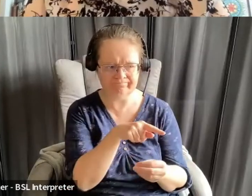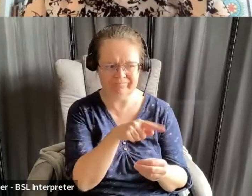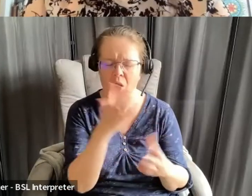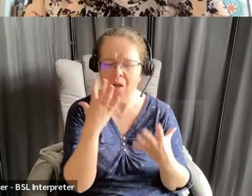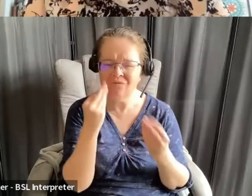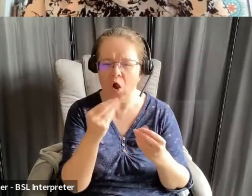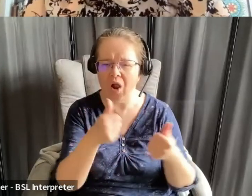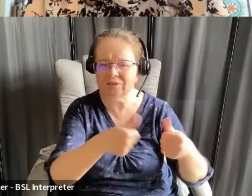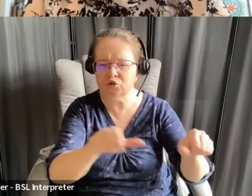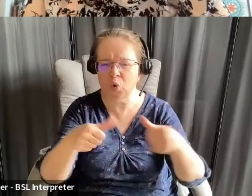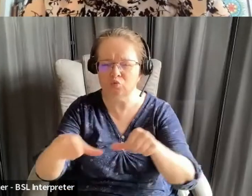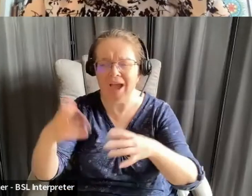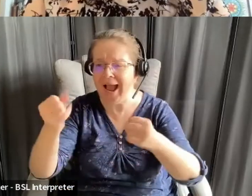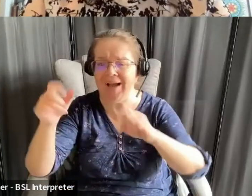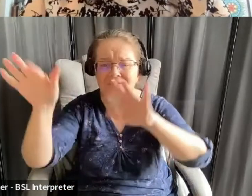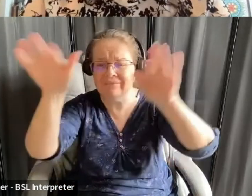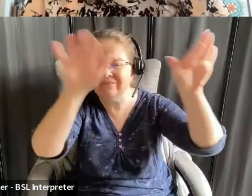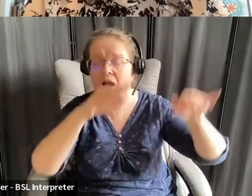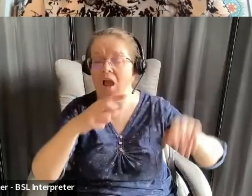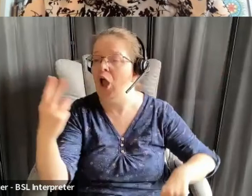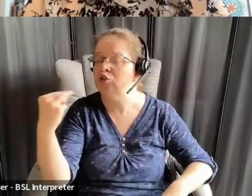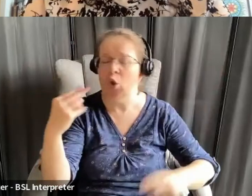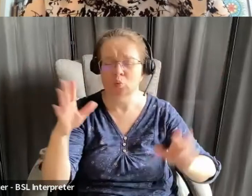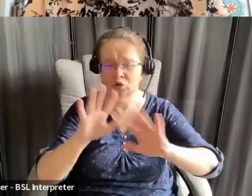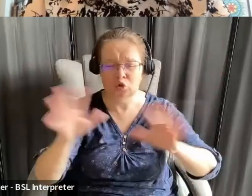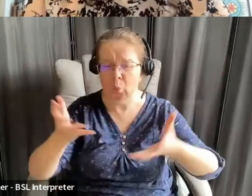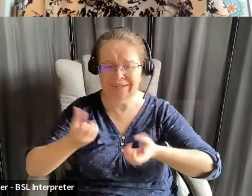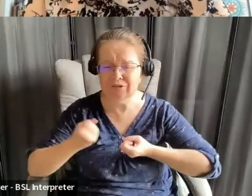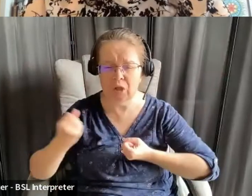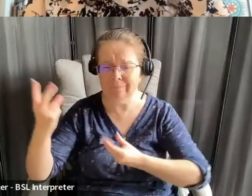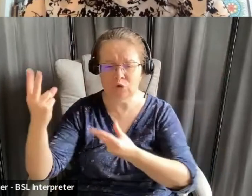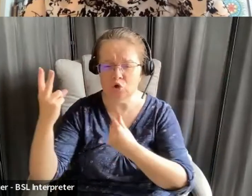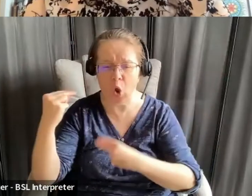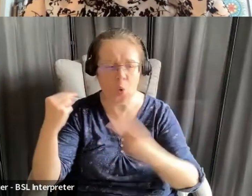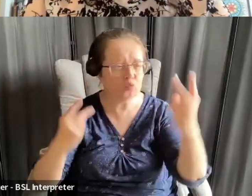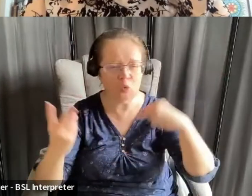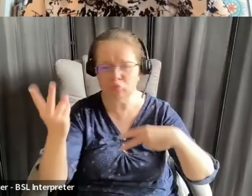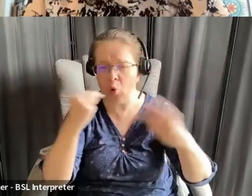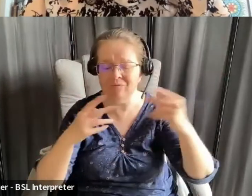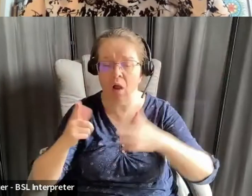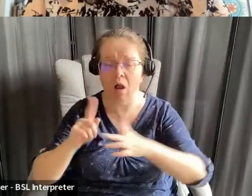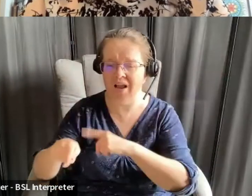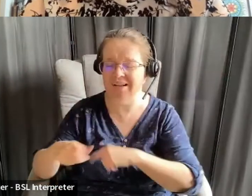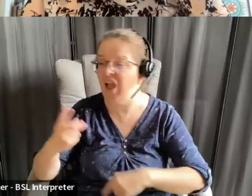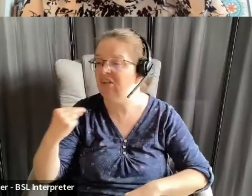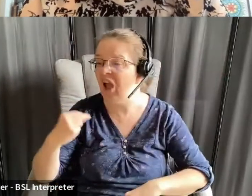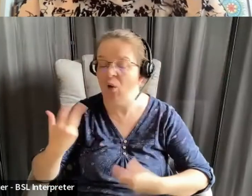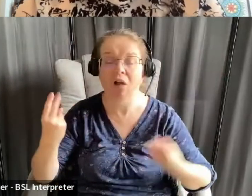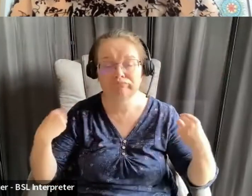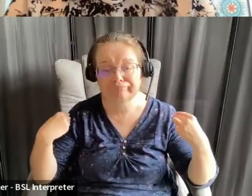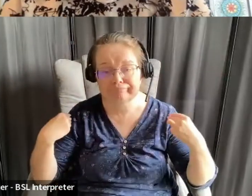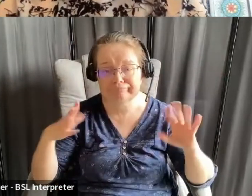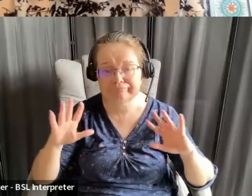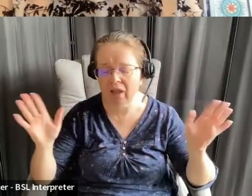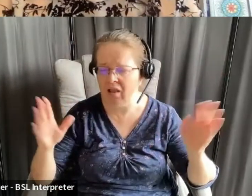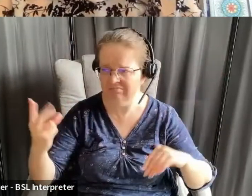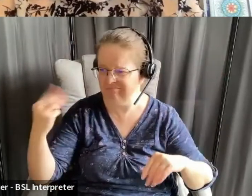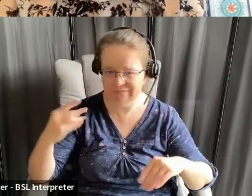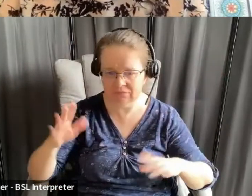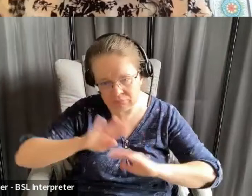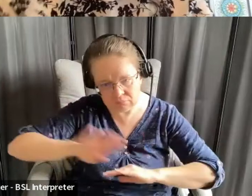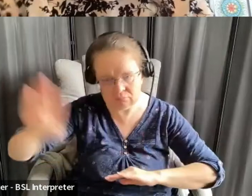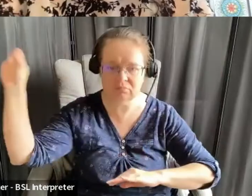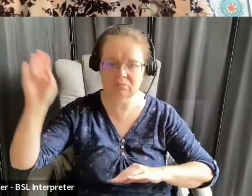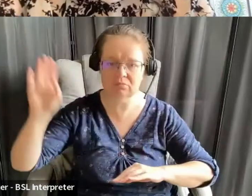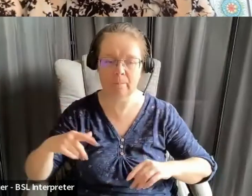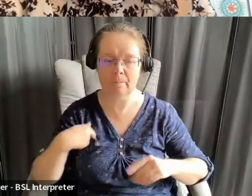And don't take no for an answer, or don't assume that because the kind of standard practices and methodologies of the